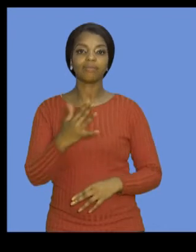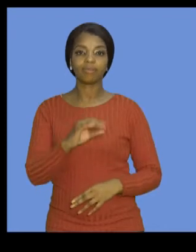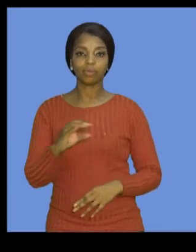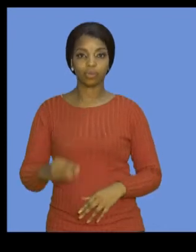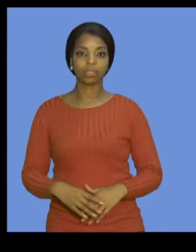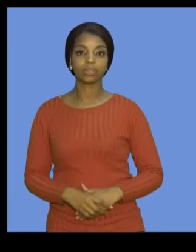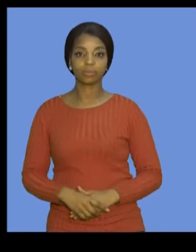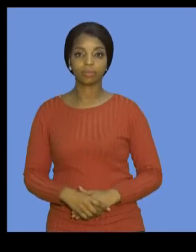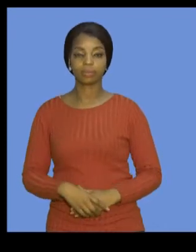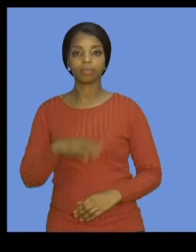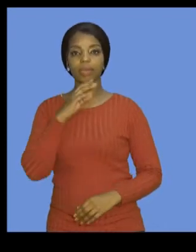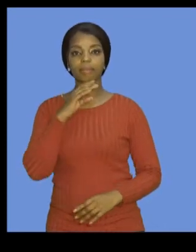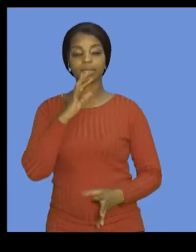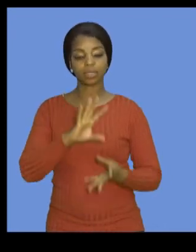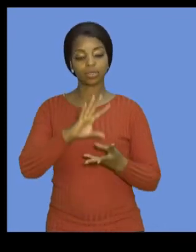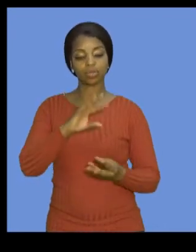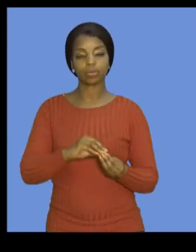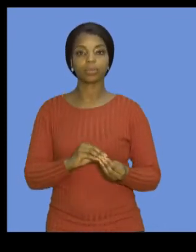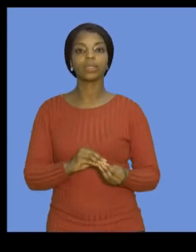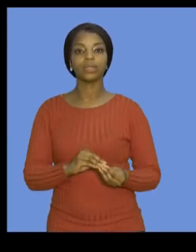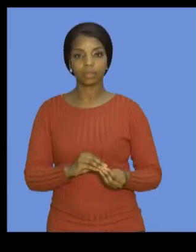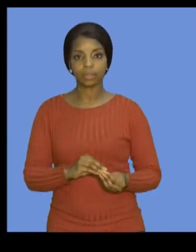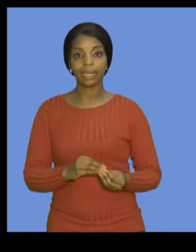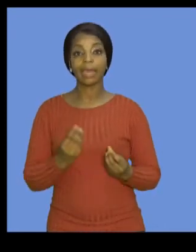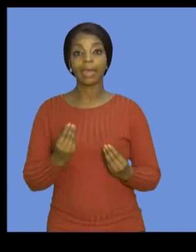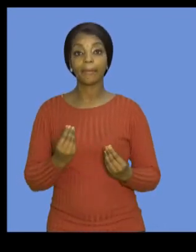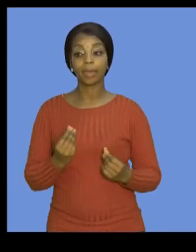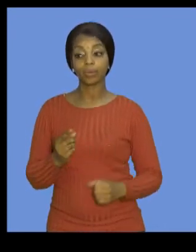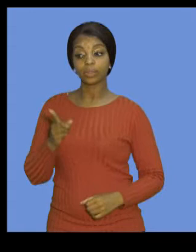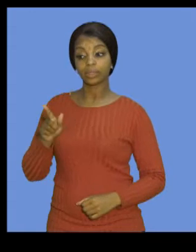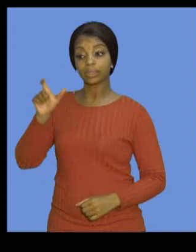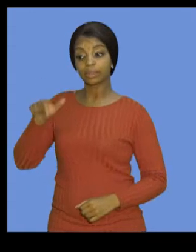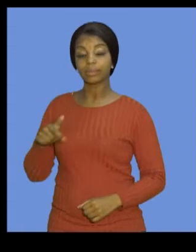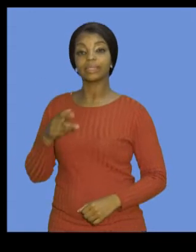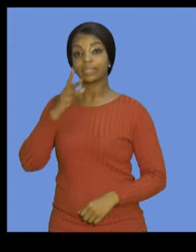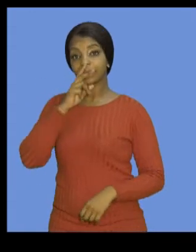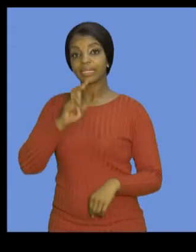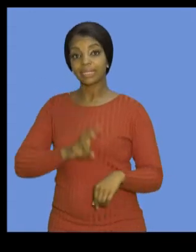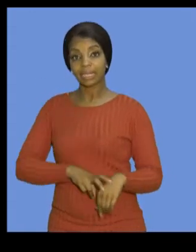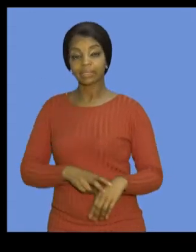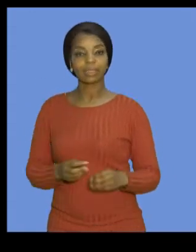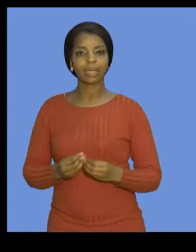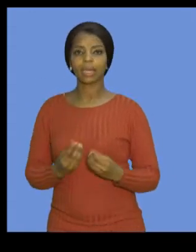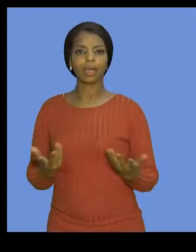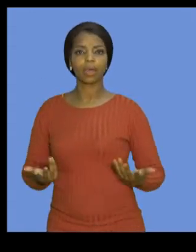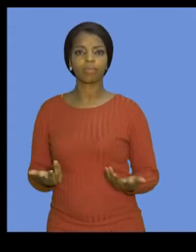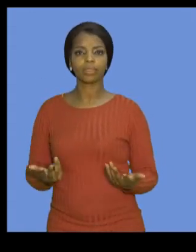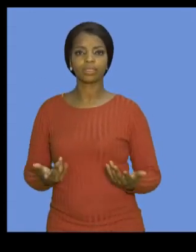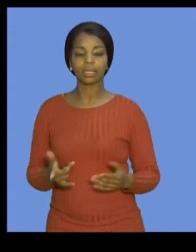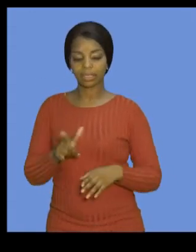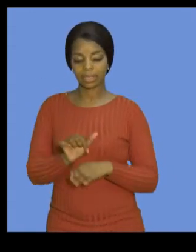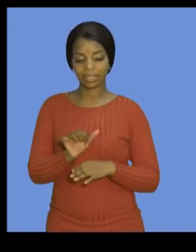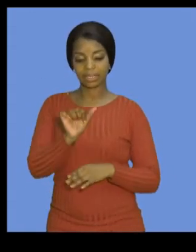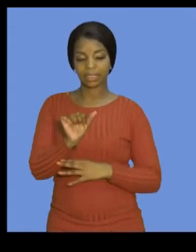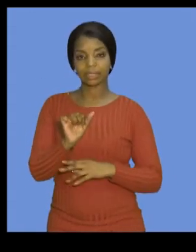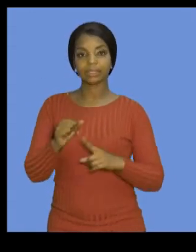18,500. So in total, it means the total amount that this person actually will need will be the